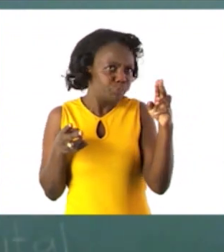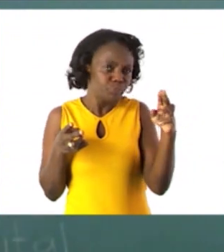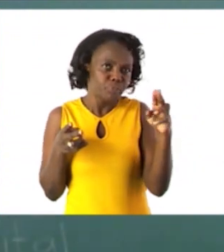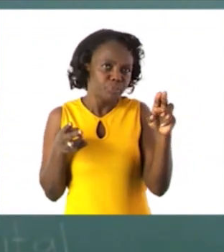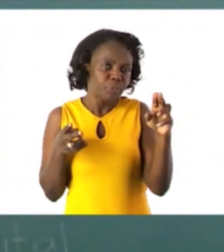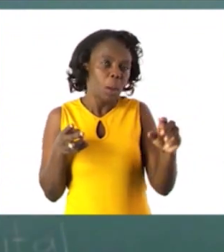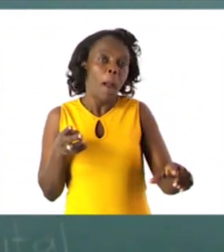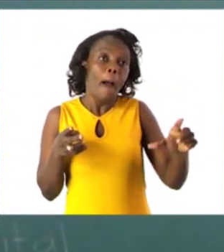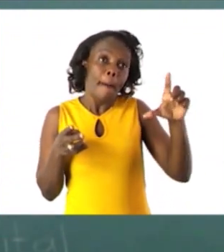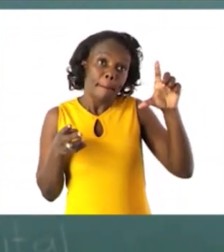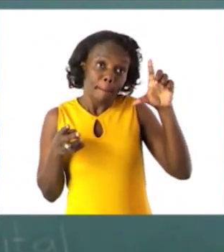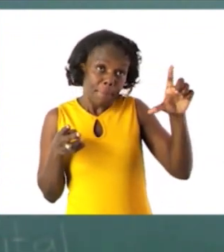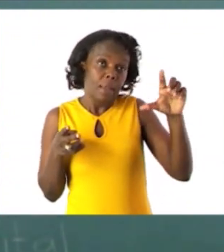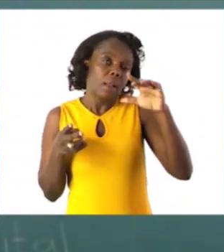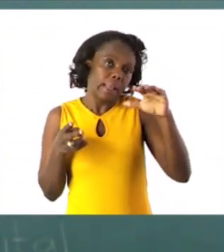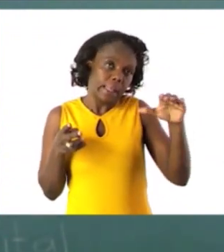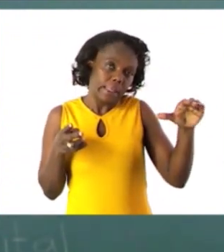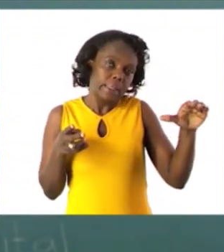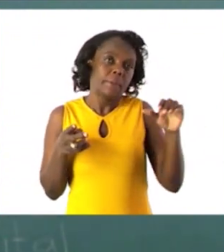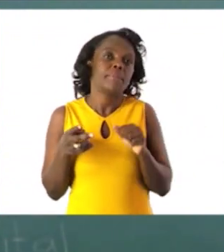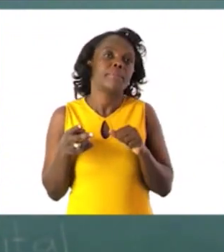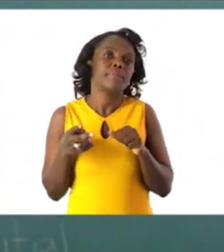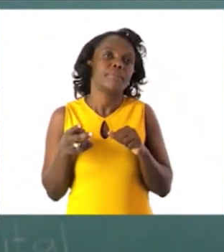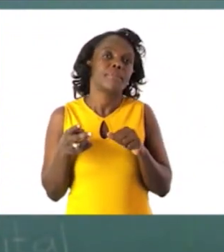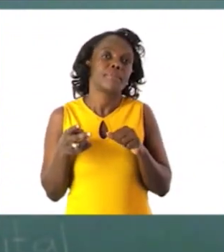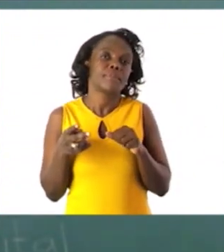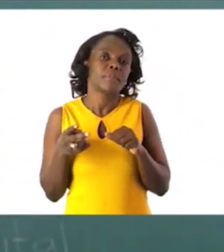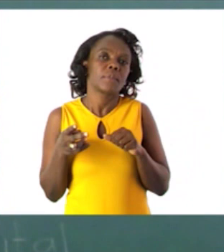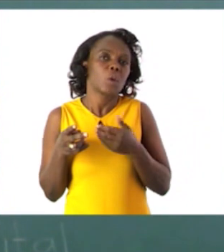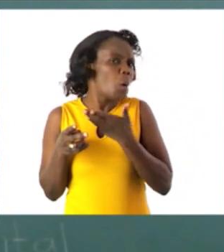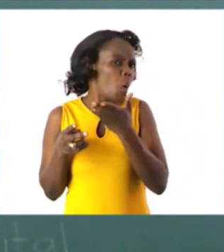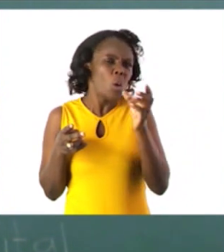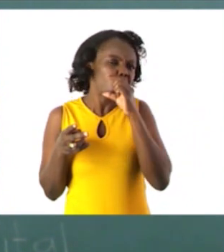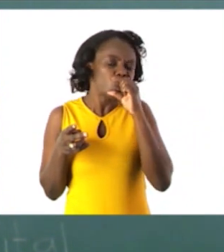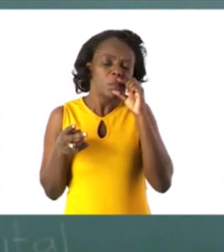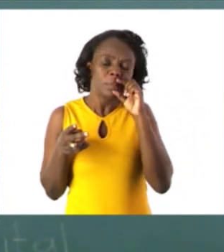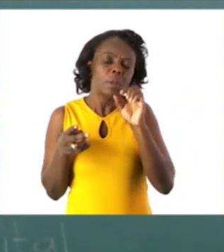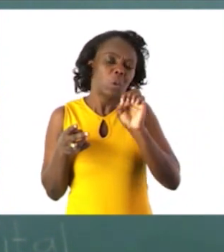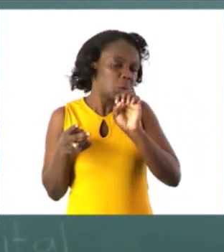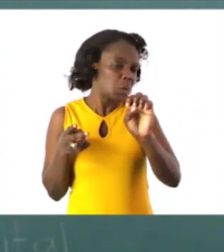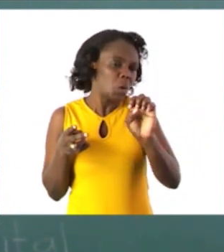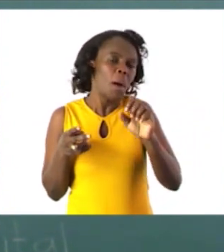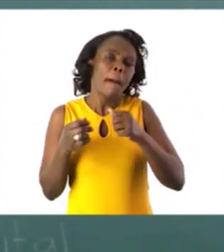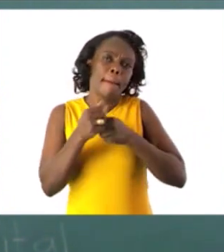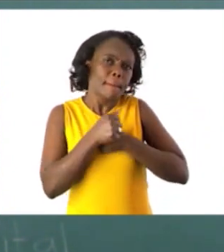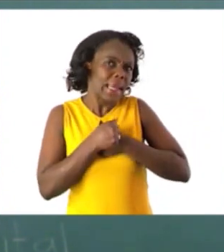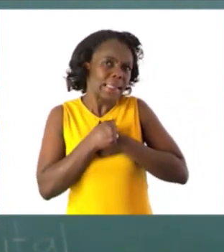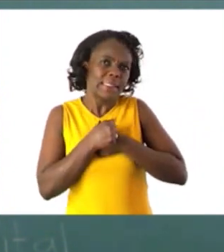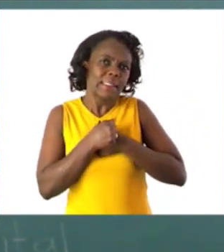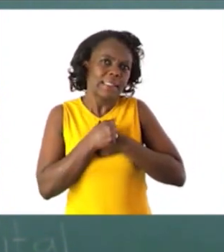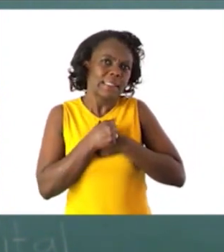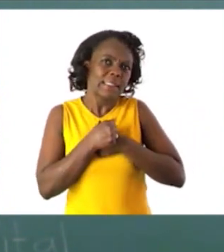one, a big one. A big letter for all the names. Your name, your parents'